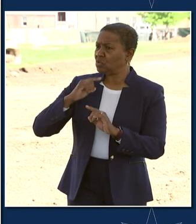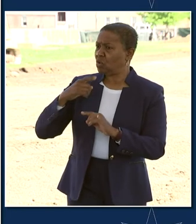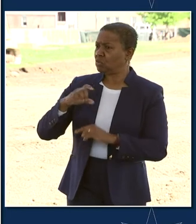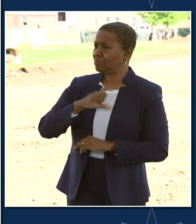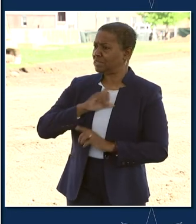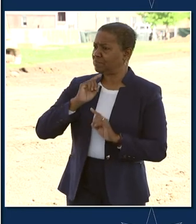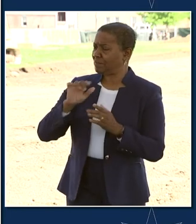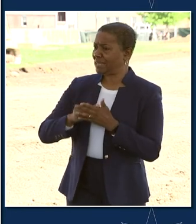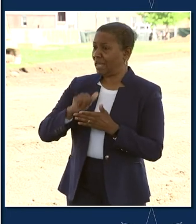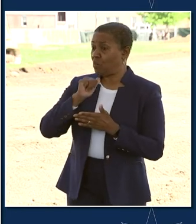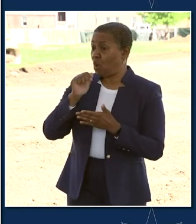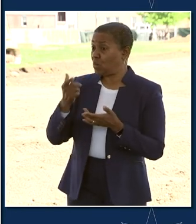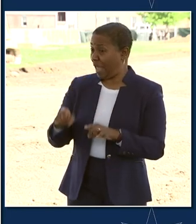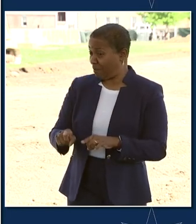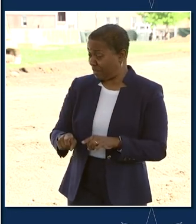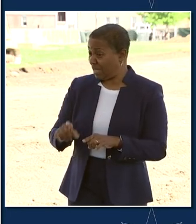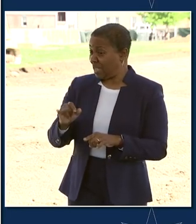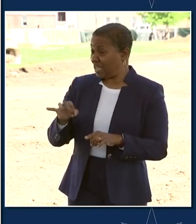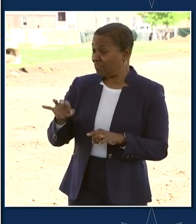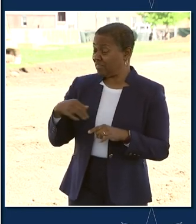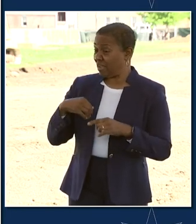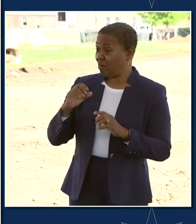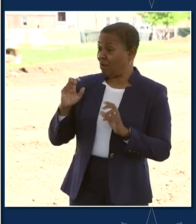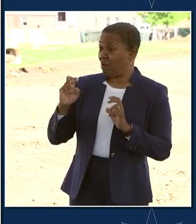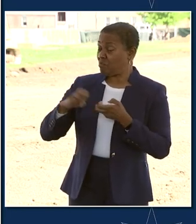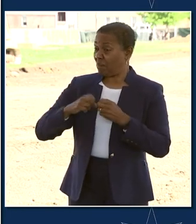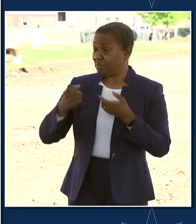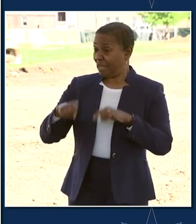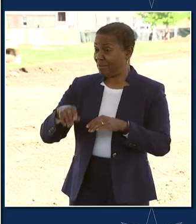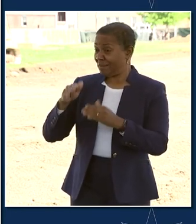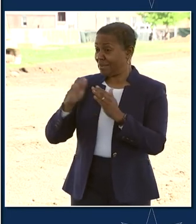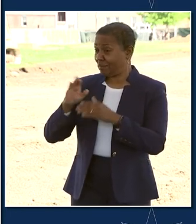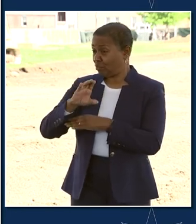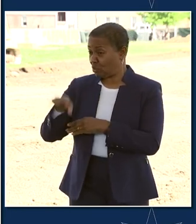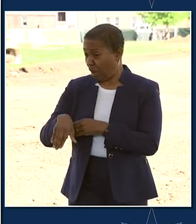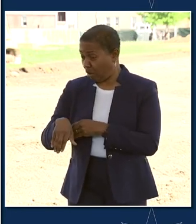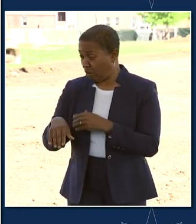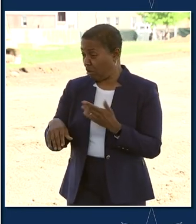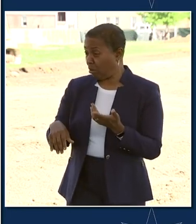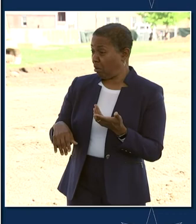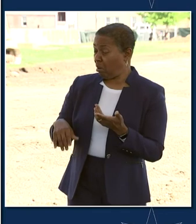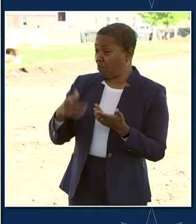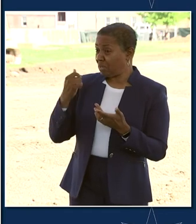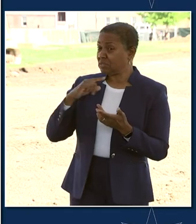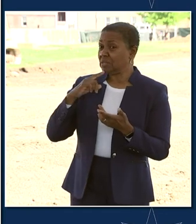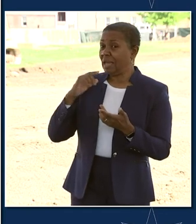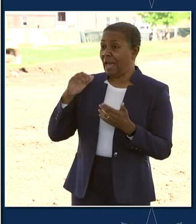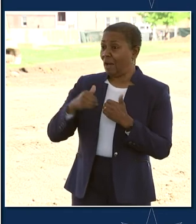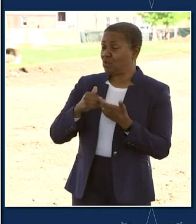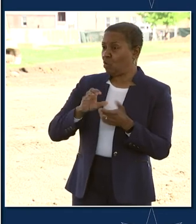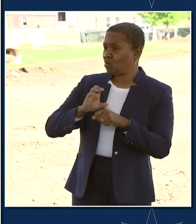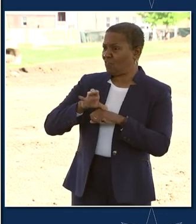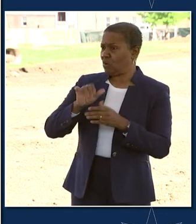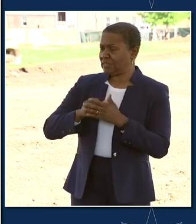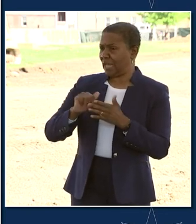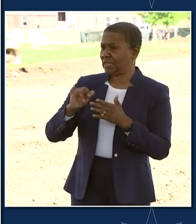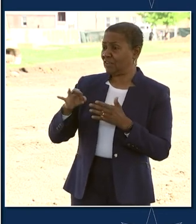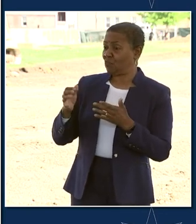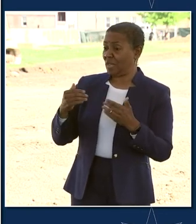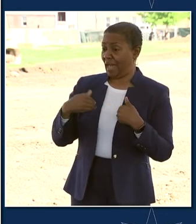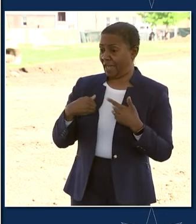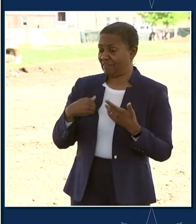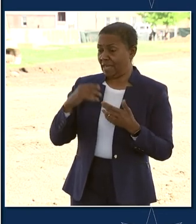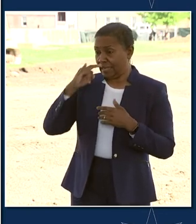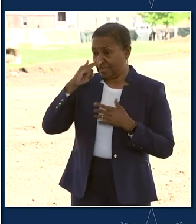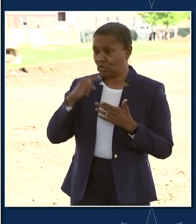department that that is not going to happen if there are issues downtown? Because it was really gonna, how are you going to enforce this if we do have